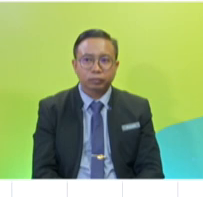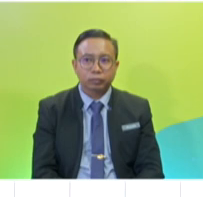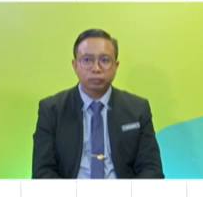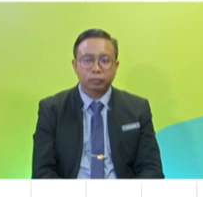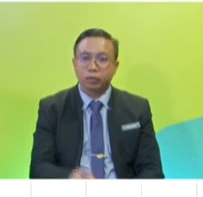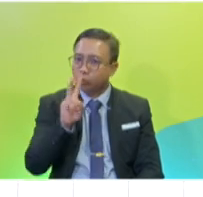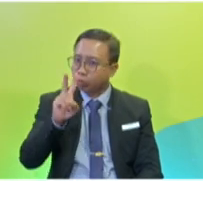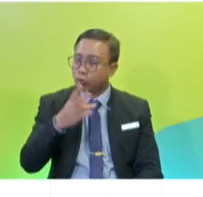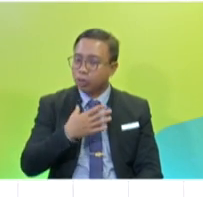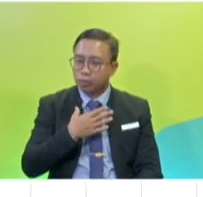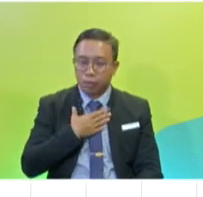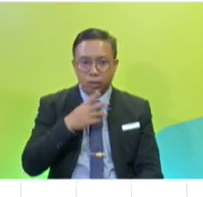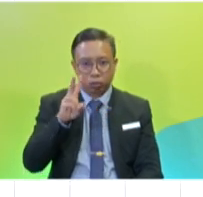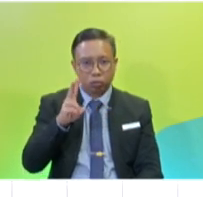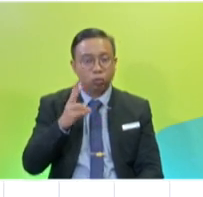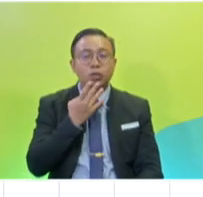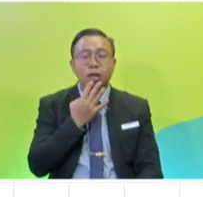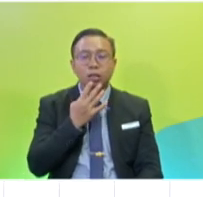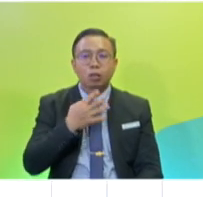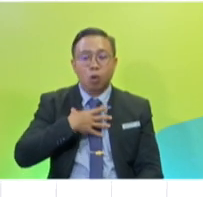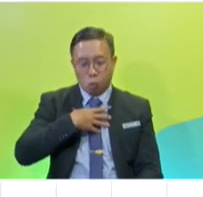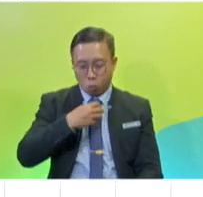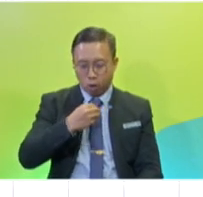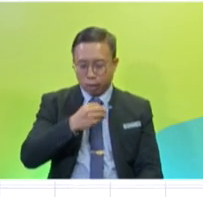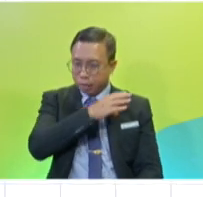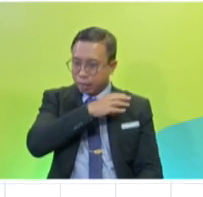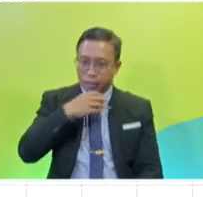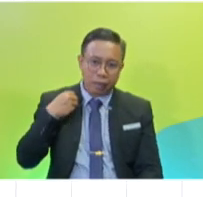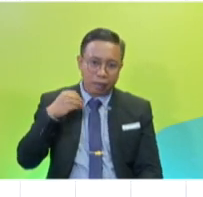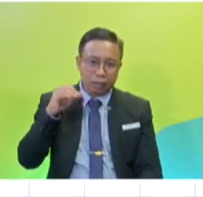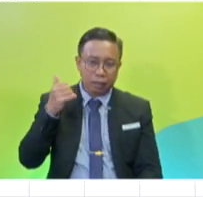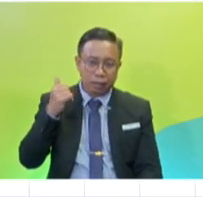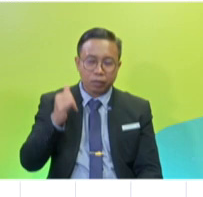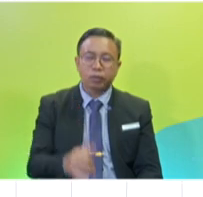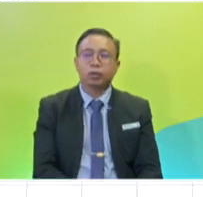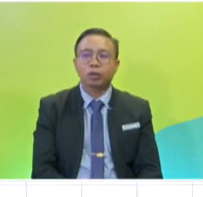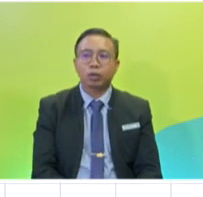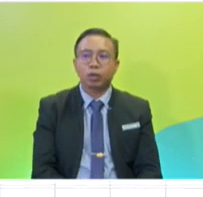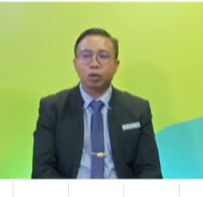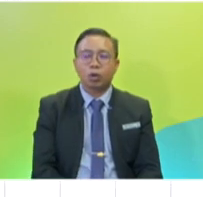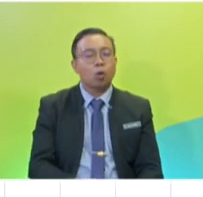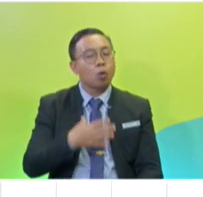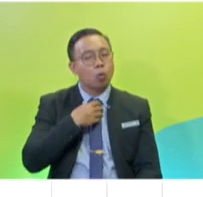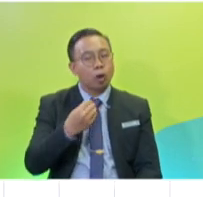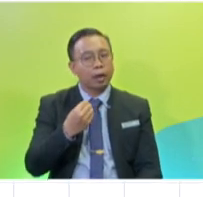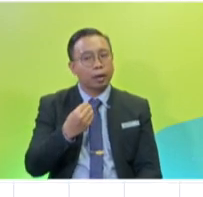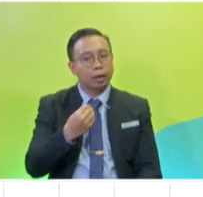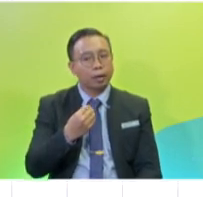my two colors are white and yellow. Ah, okay, yellow done by Nana. Now, what does white color represent,